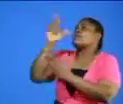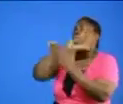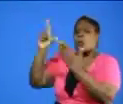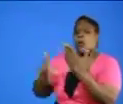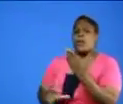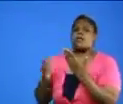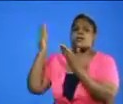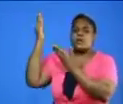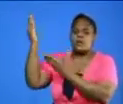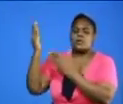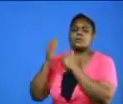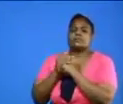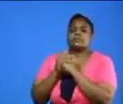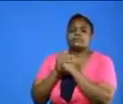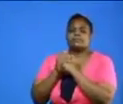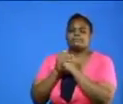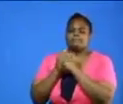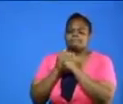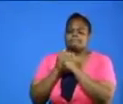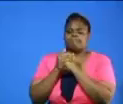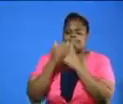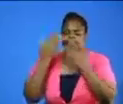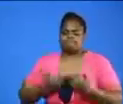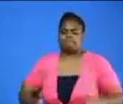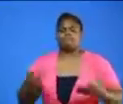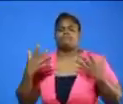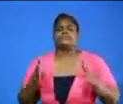God. I'm done.